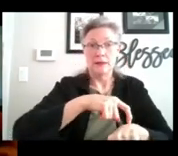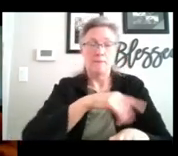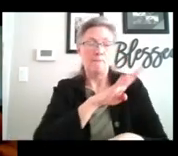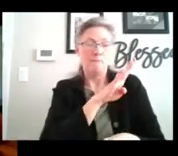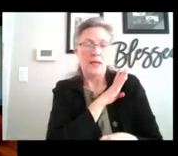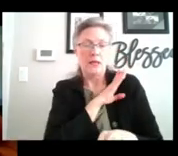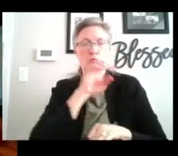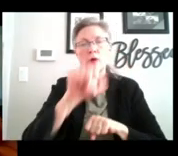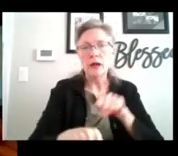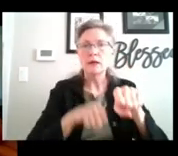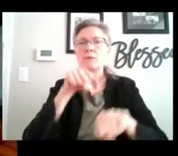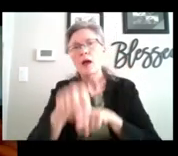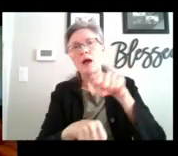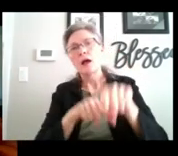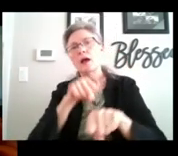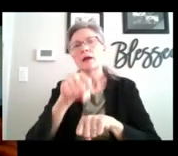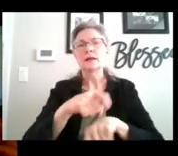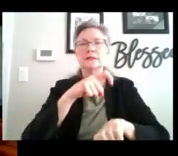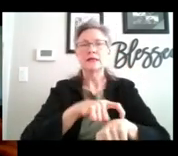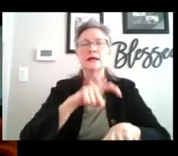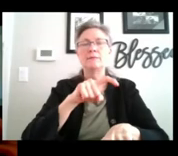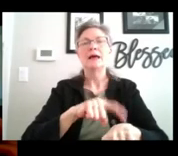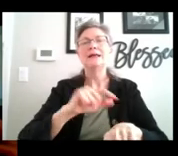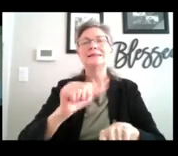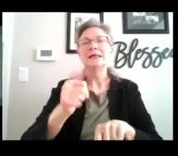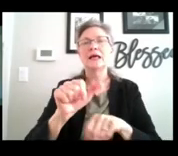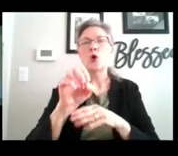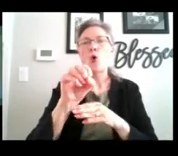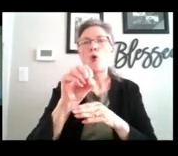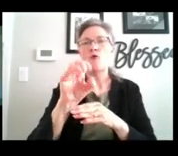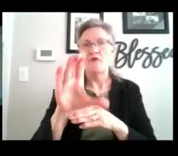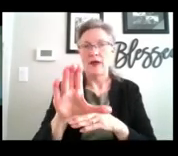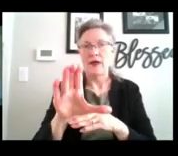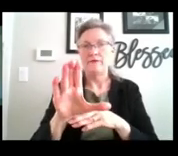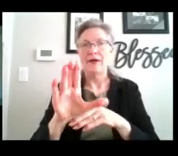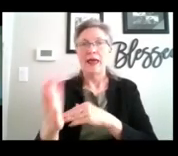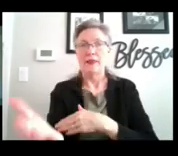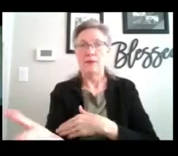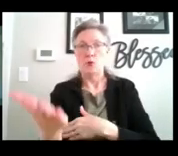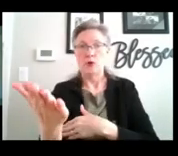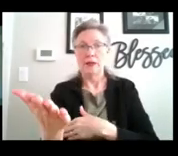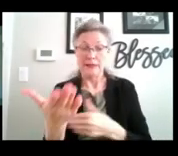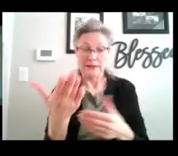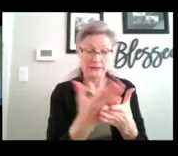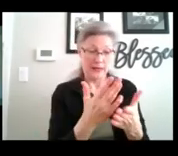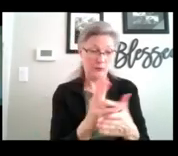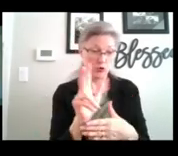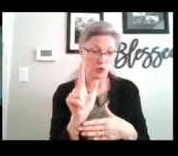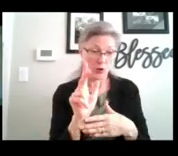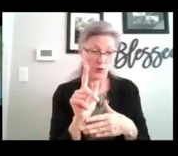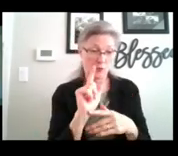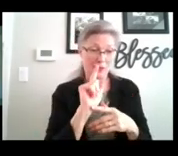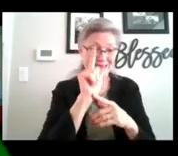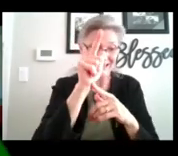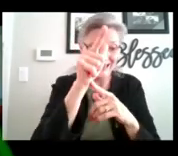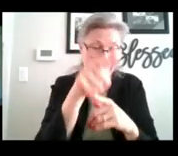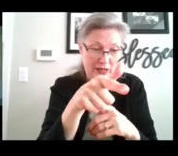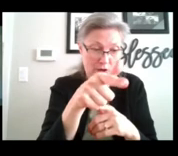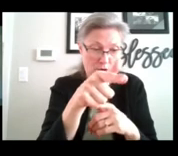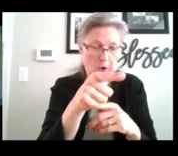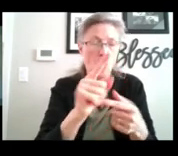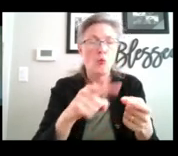at 10:05 a.m. He stopped 23 minutes later when his friend Robbie asked him to play. At what time did Ben